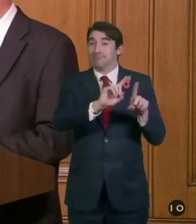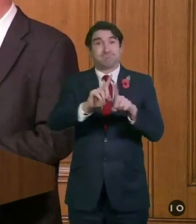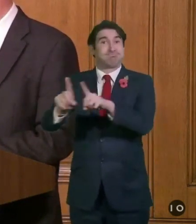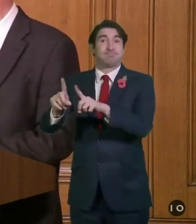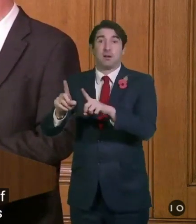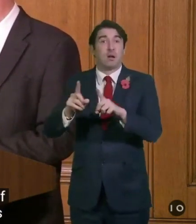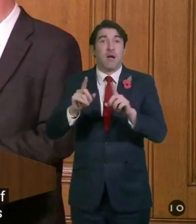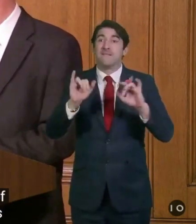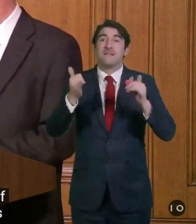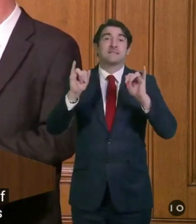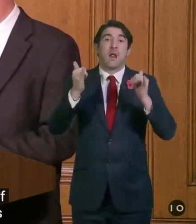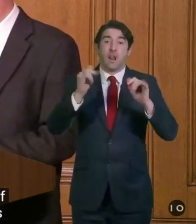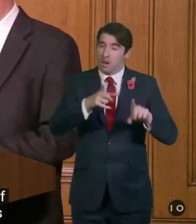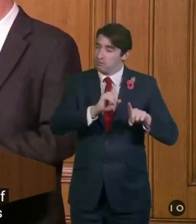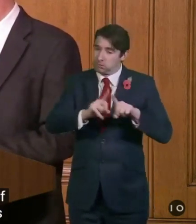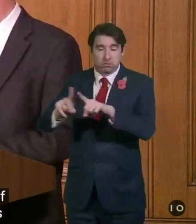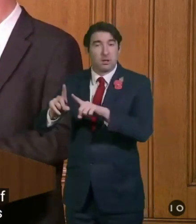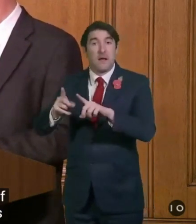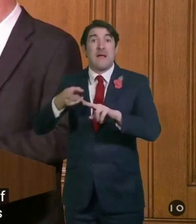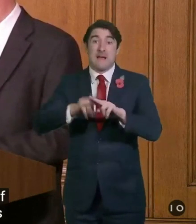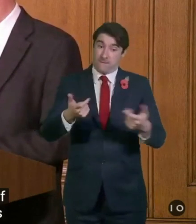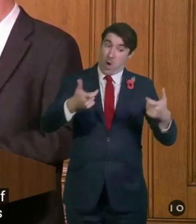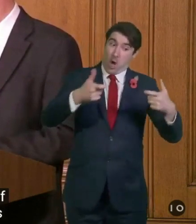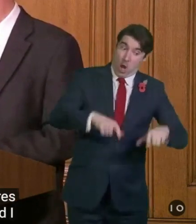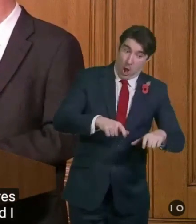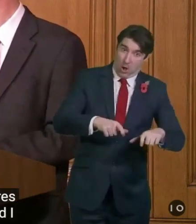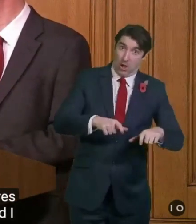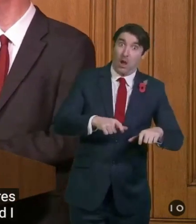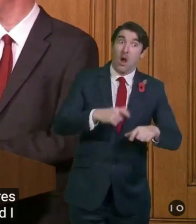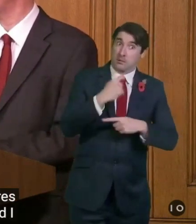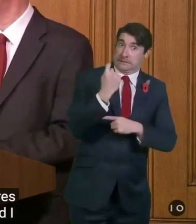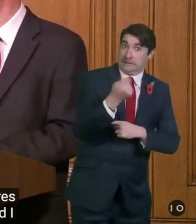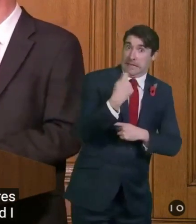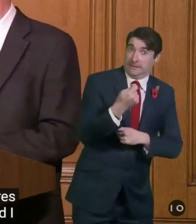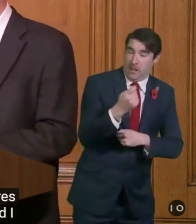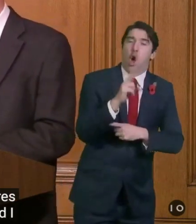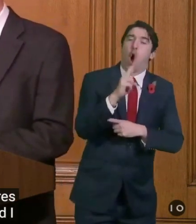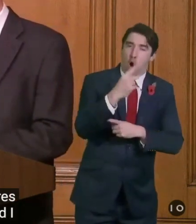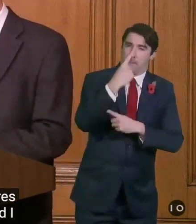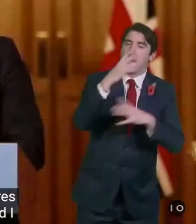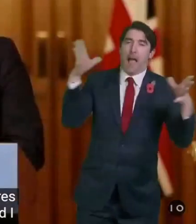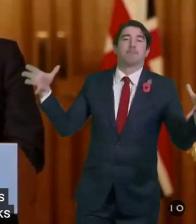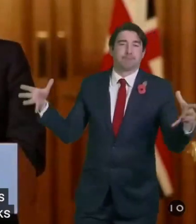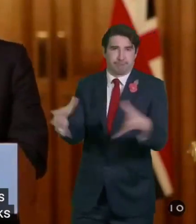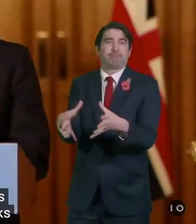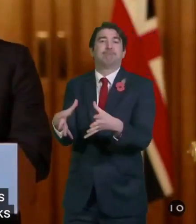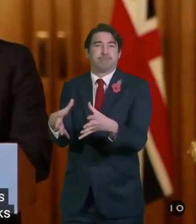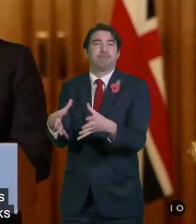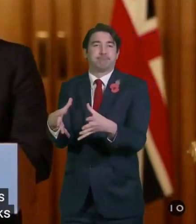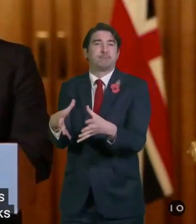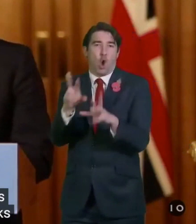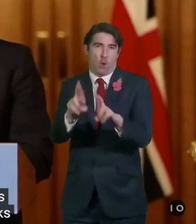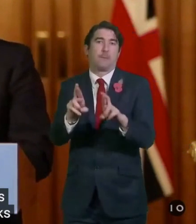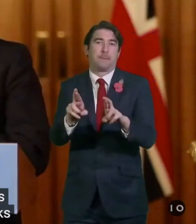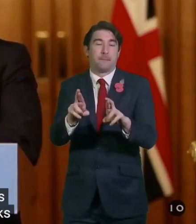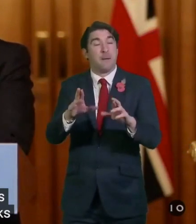we would if these measures were not being taken today. And I think let us see how this goes over the next few weeks. Thanks very much,